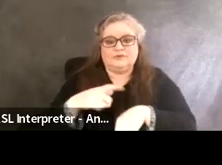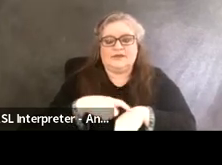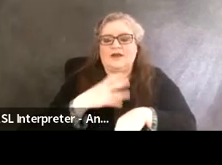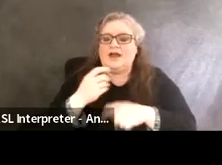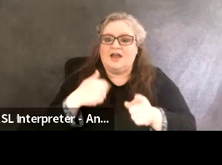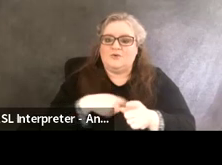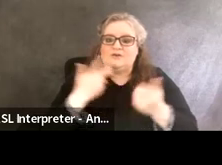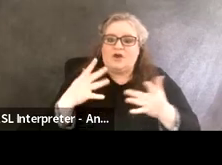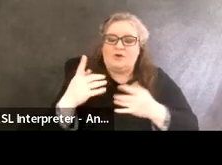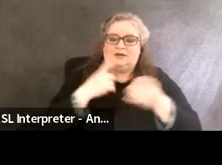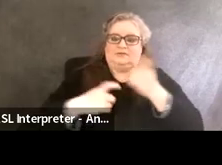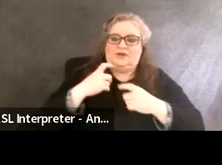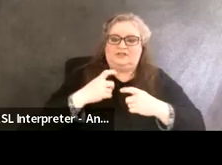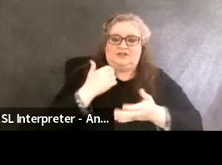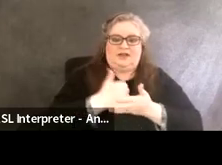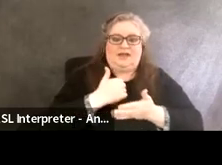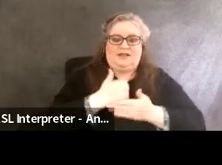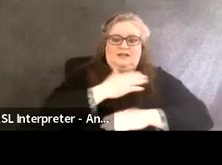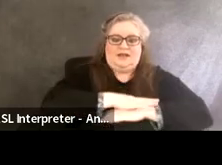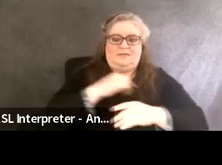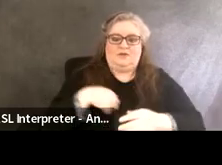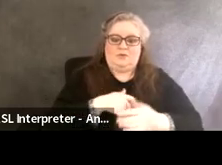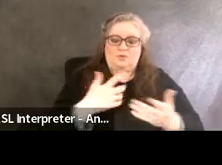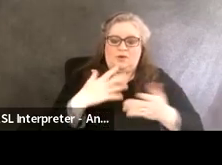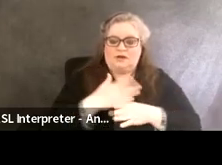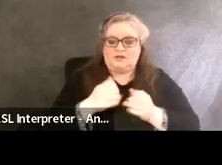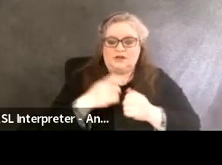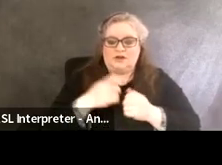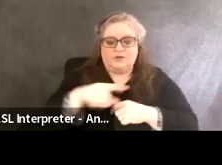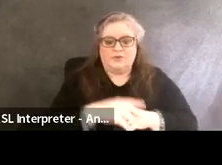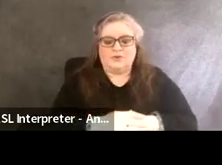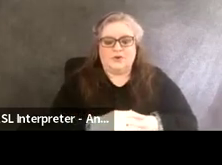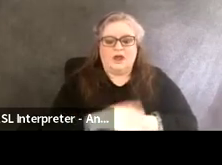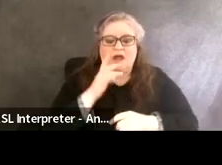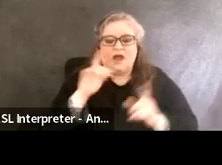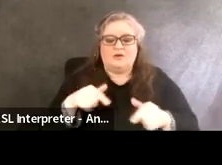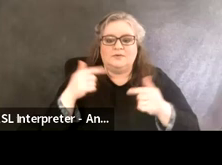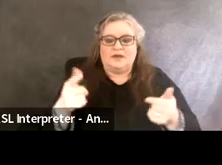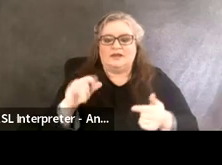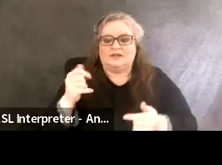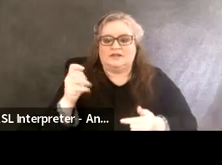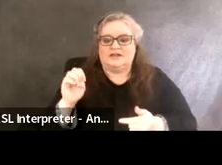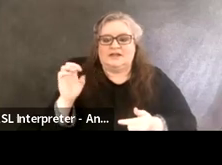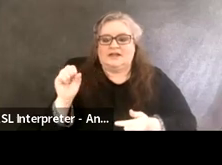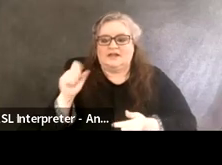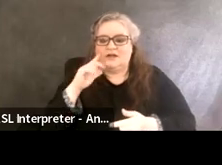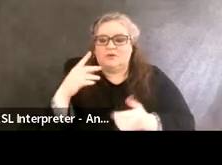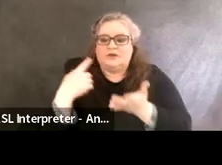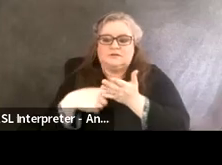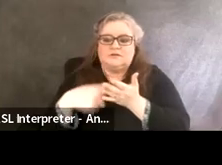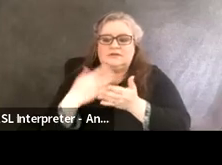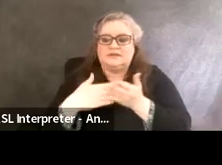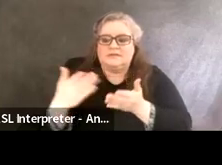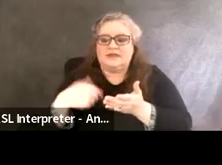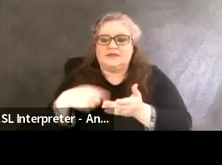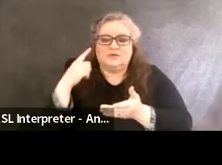getting some questions at the help desk that we wanted to share with you. So I'm going to pass it off to Jess, who's going to walk us through what sort of things